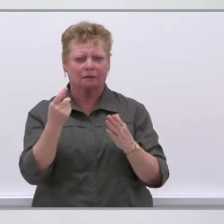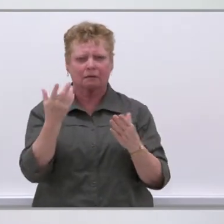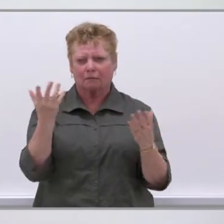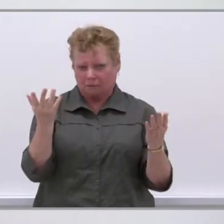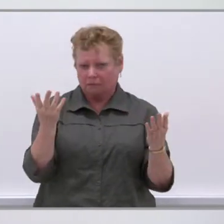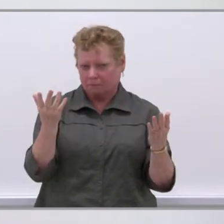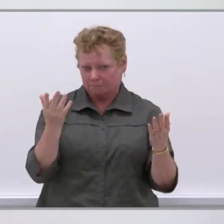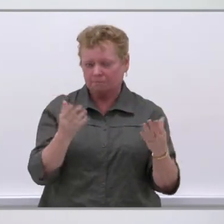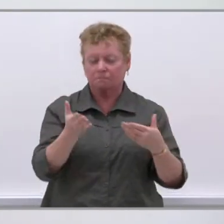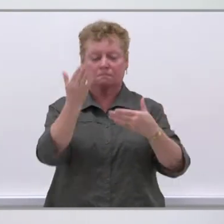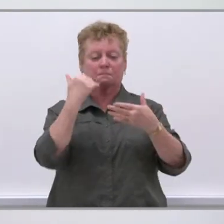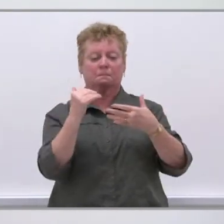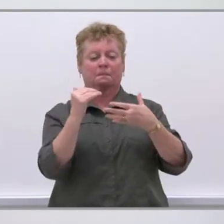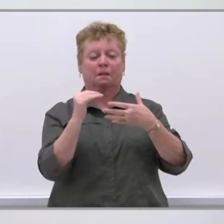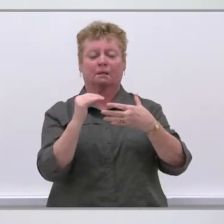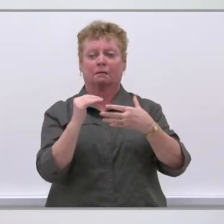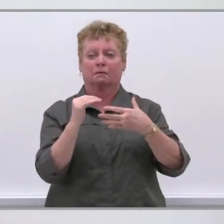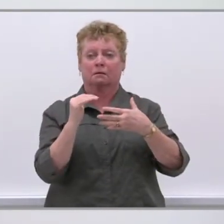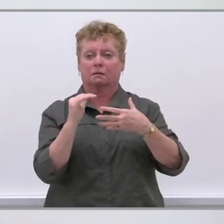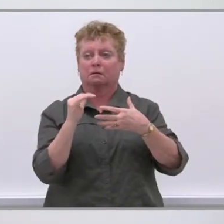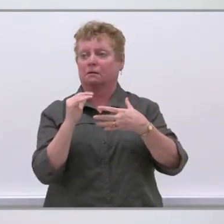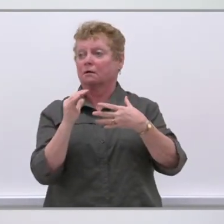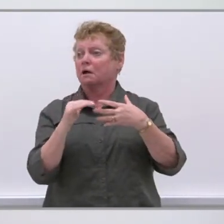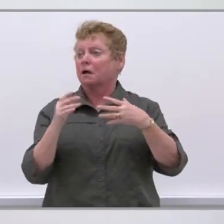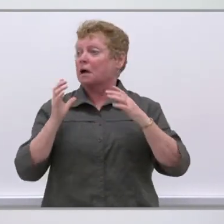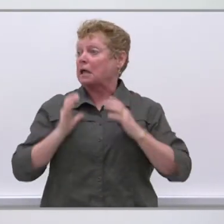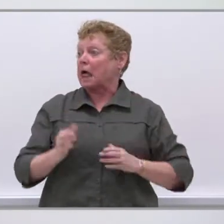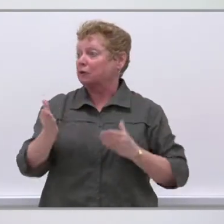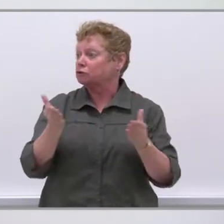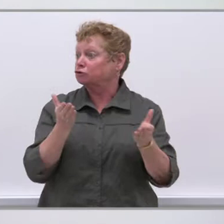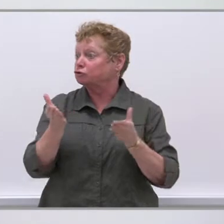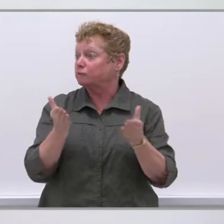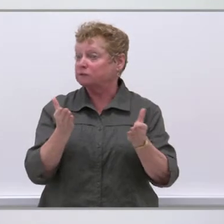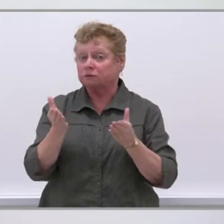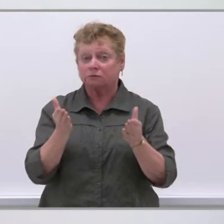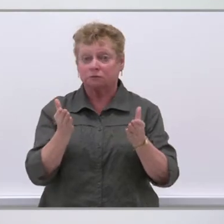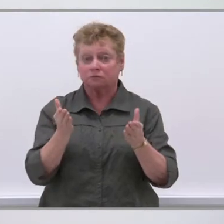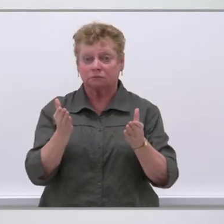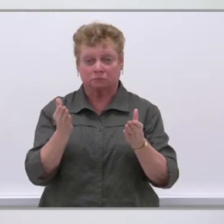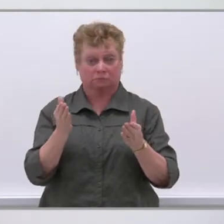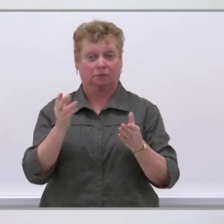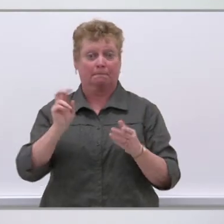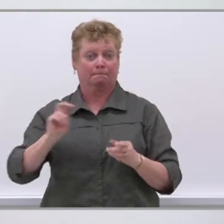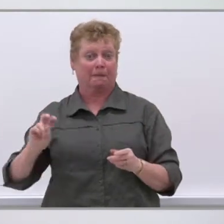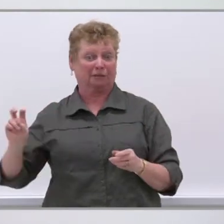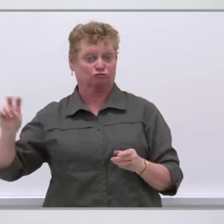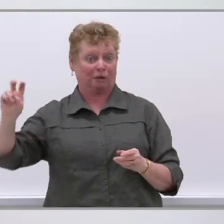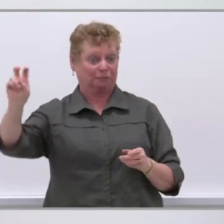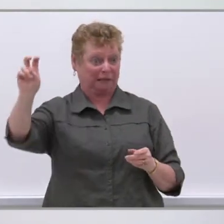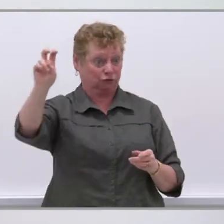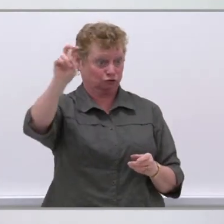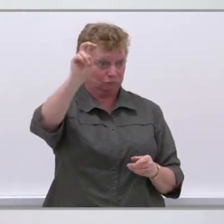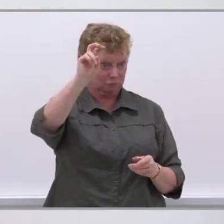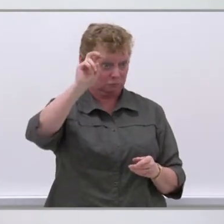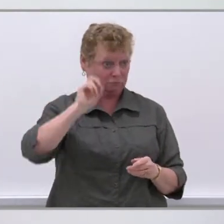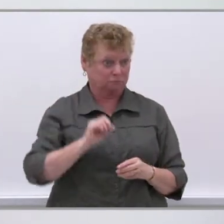The next section was client services and public transportation.